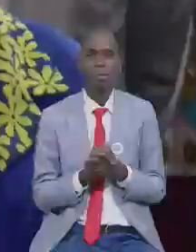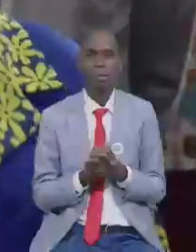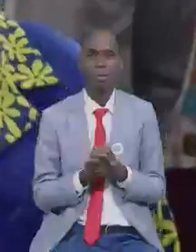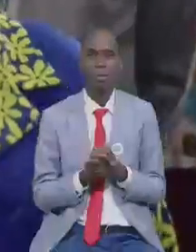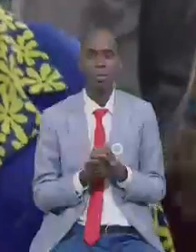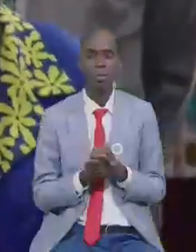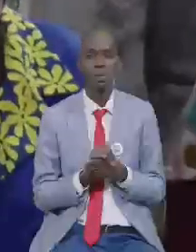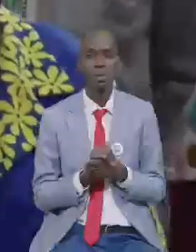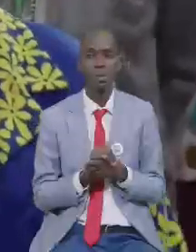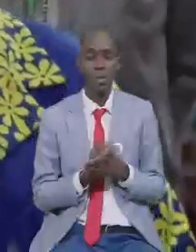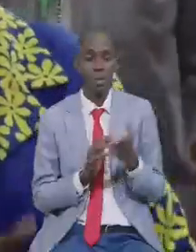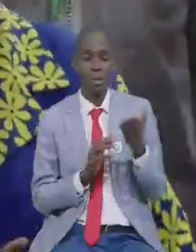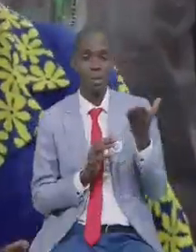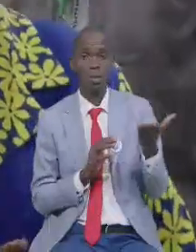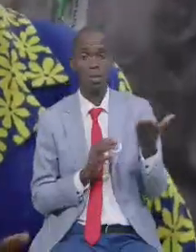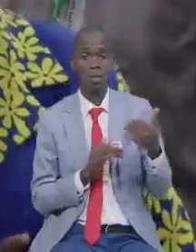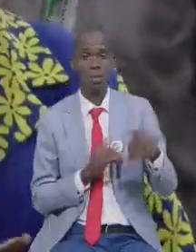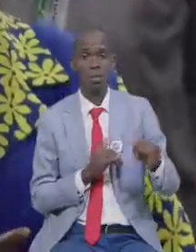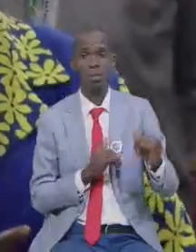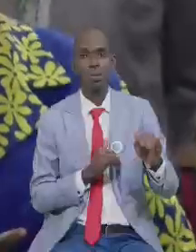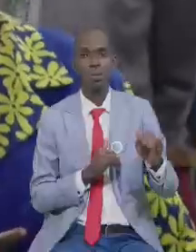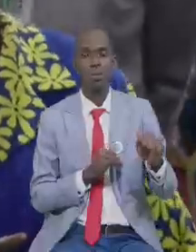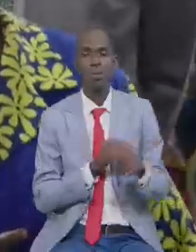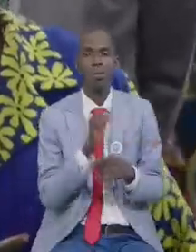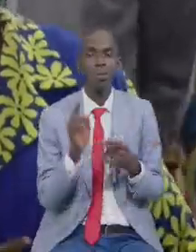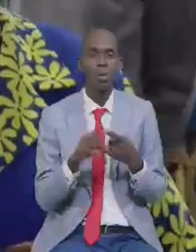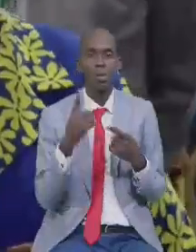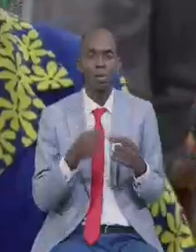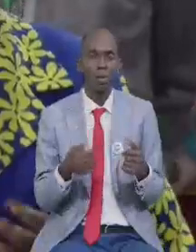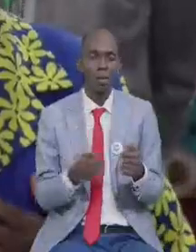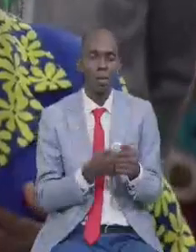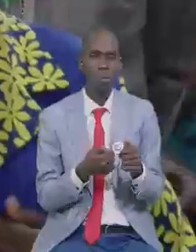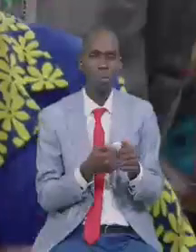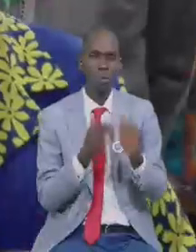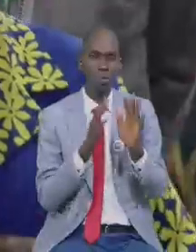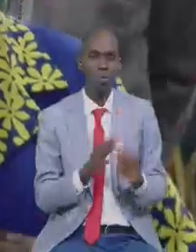Back there, when the apostles were with them,